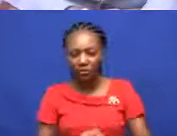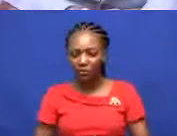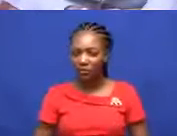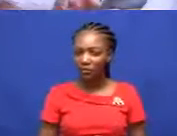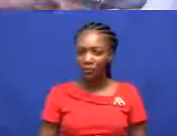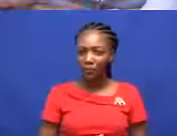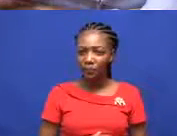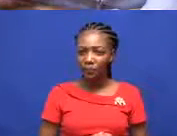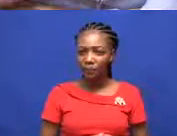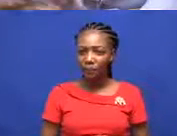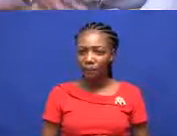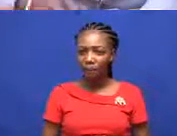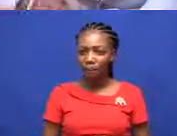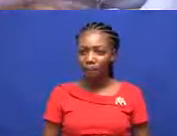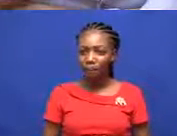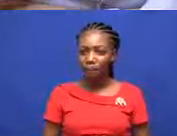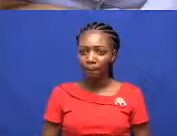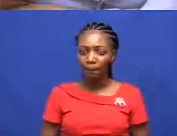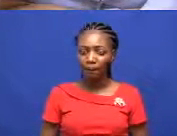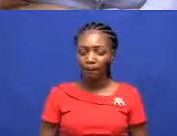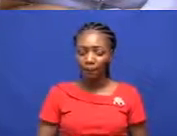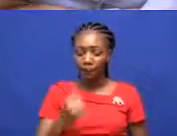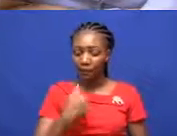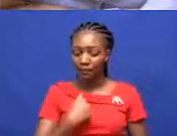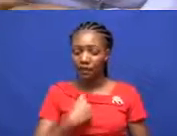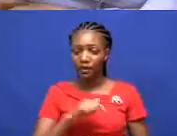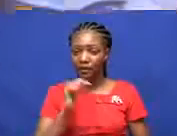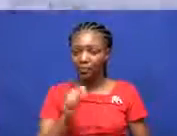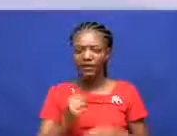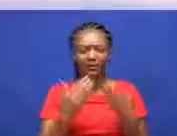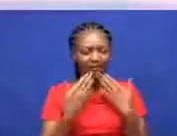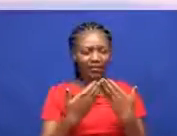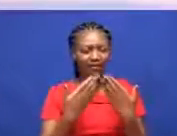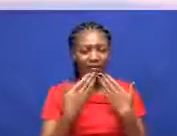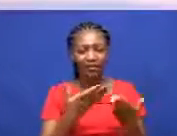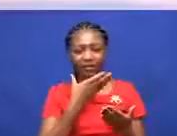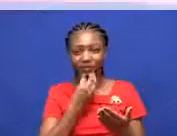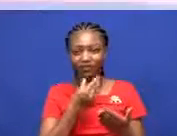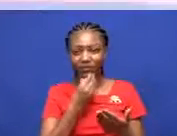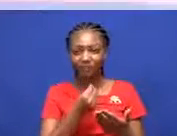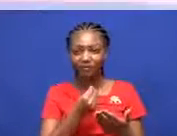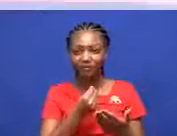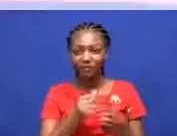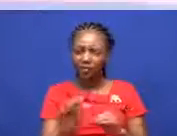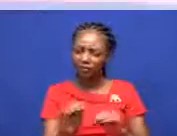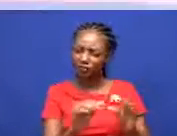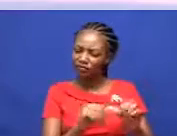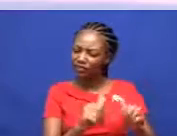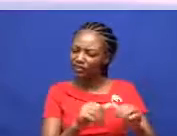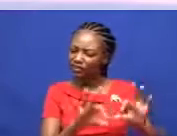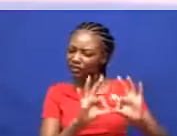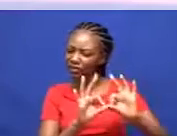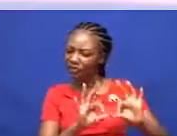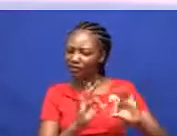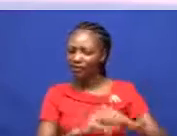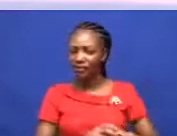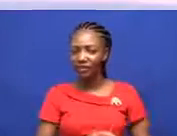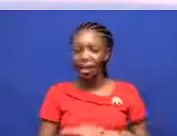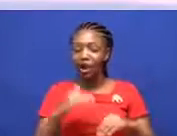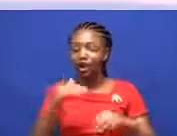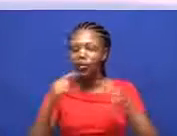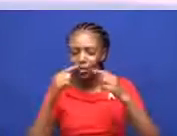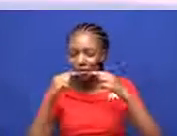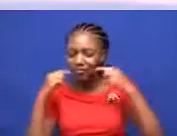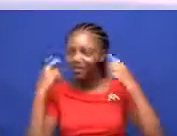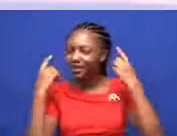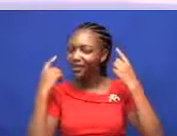Skylar. Sure thing, Mumbi, but I must give him credit. He's quite flexible, you know, and the grin in his face and the smile, you know,